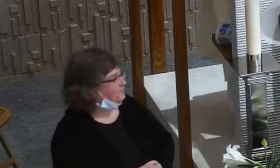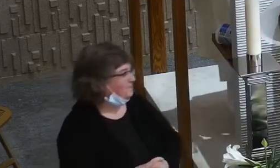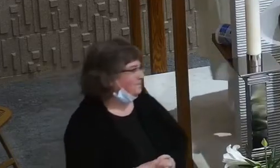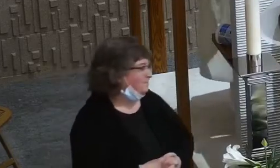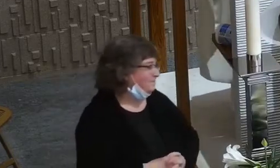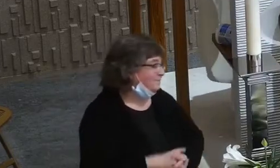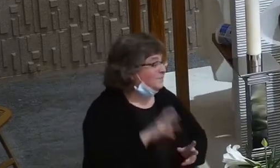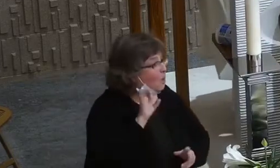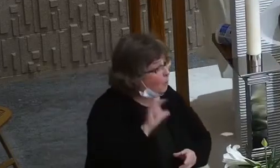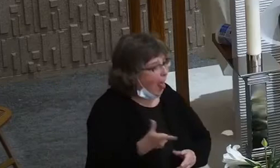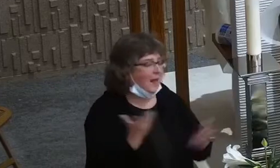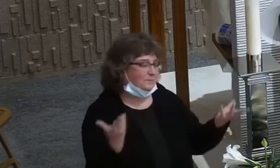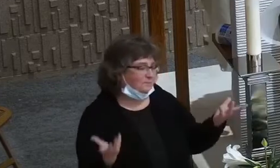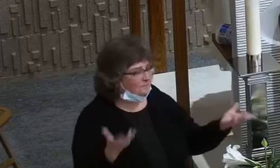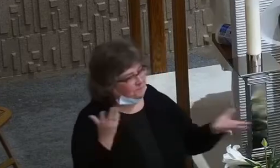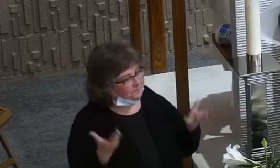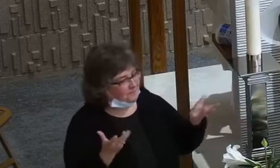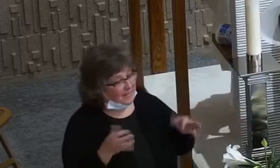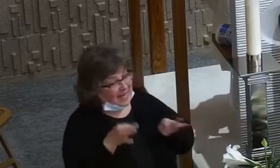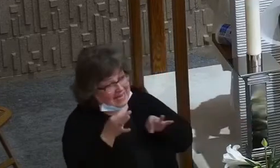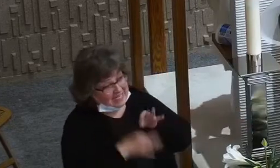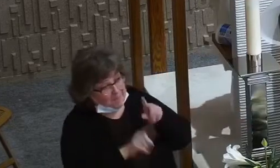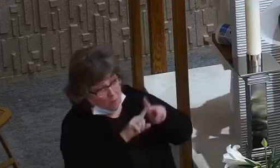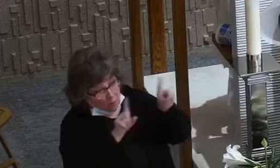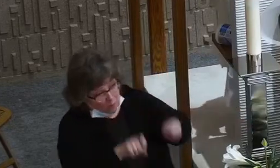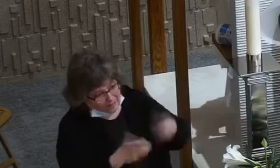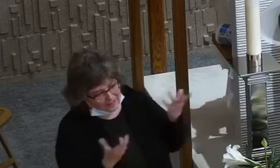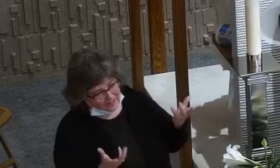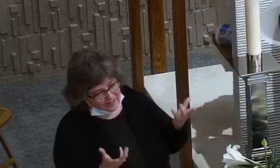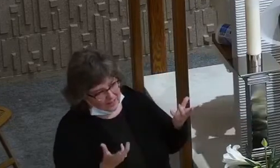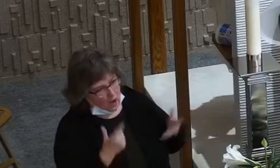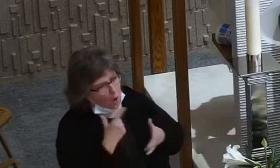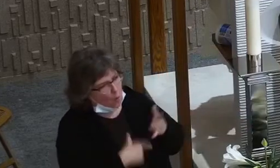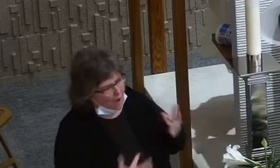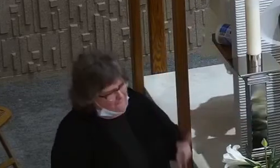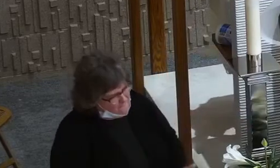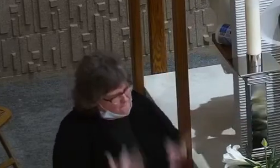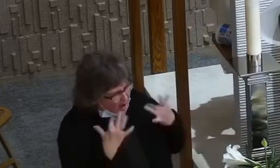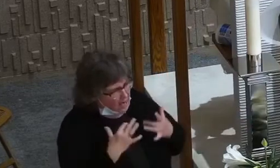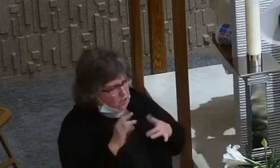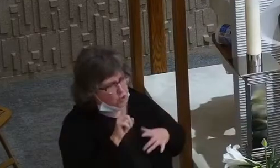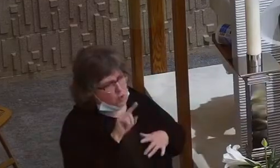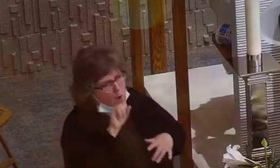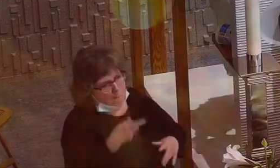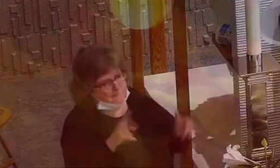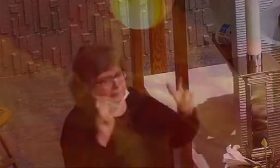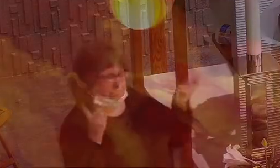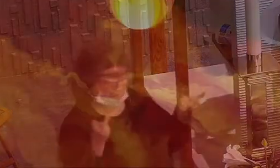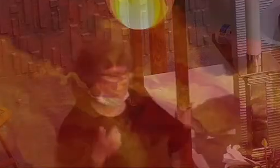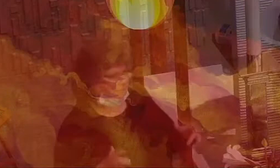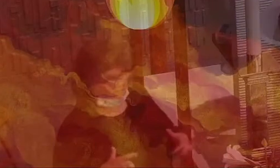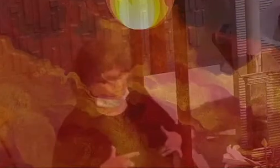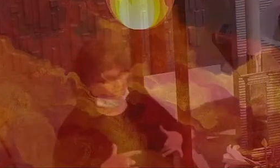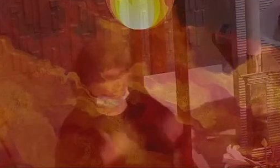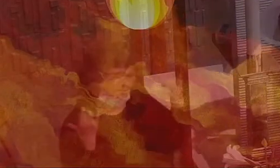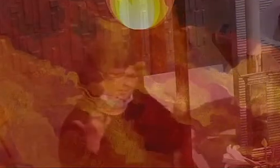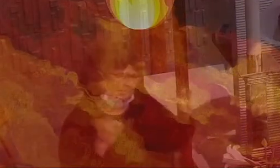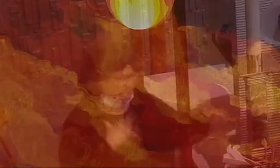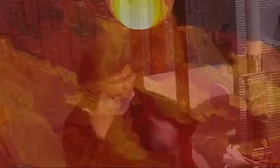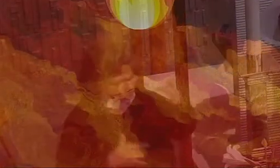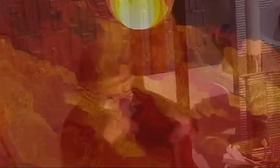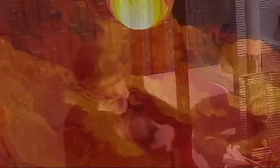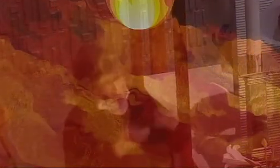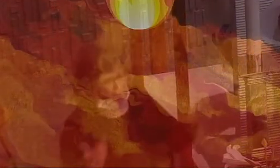Well, you know, the simple question, what fires you up? What fires you